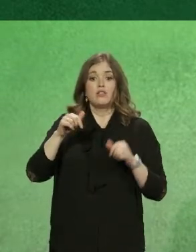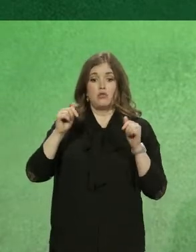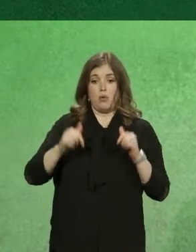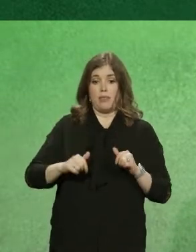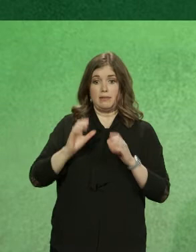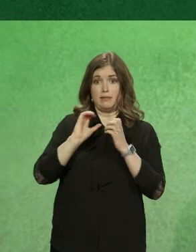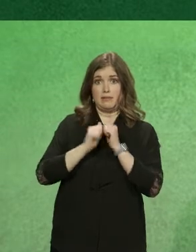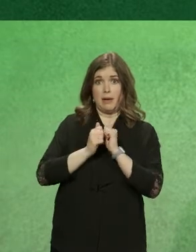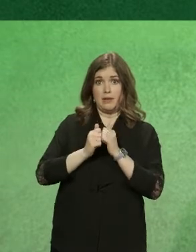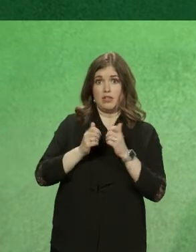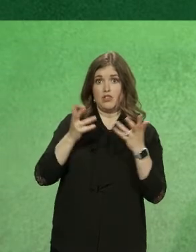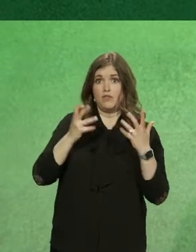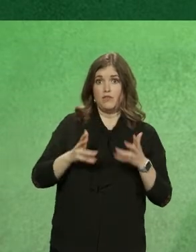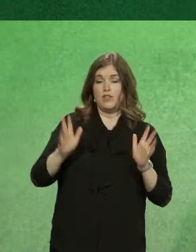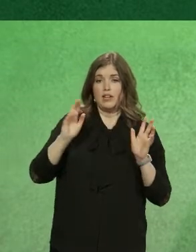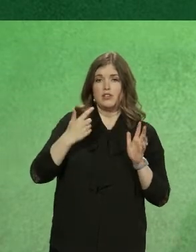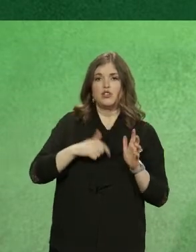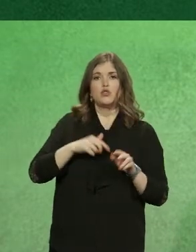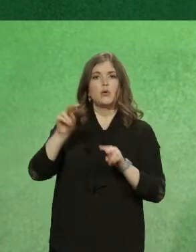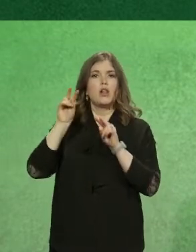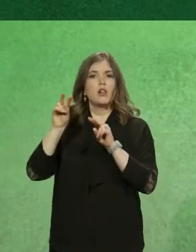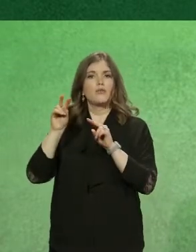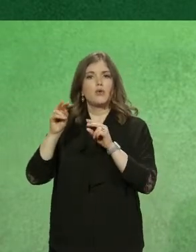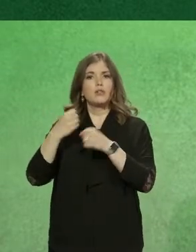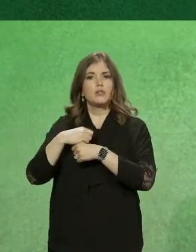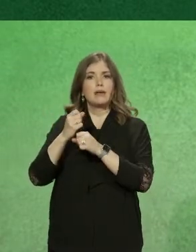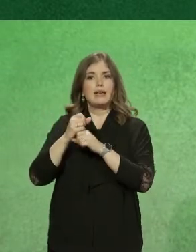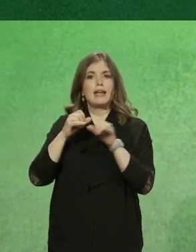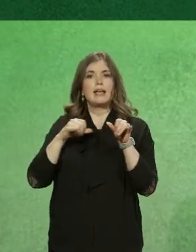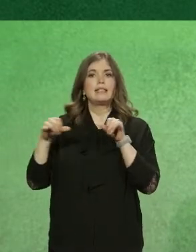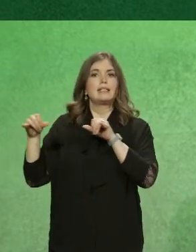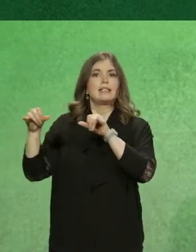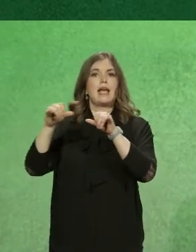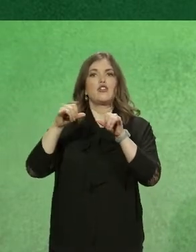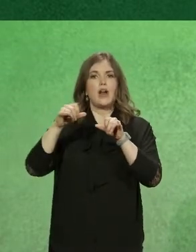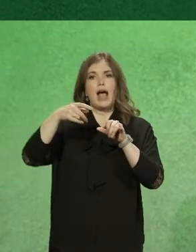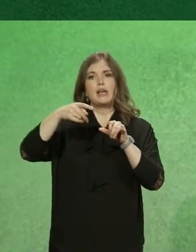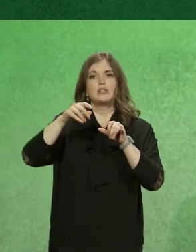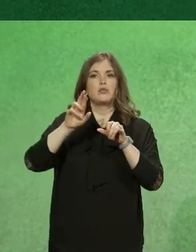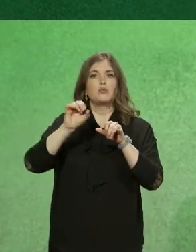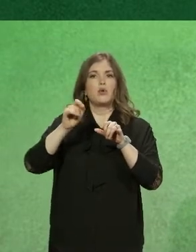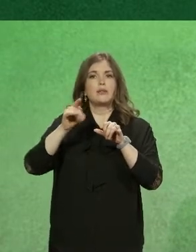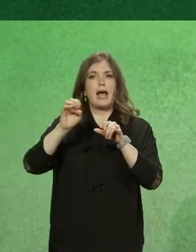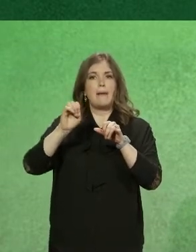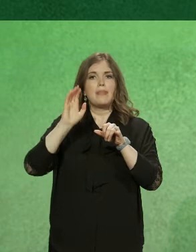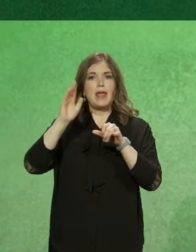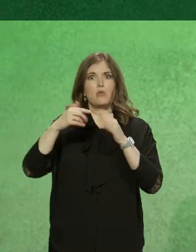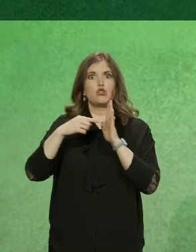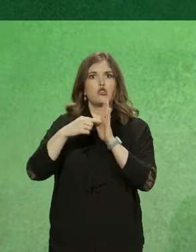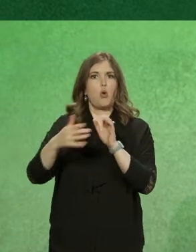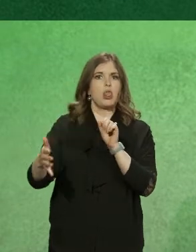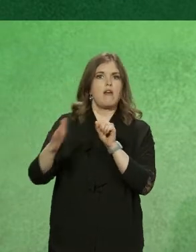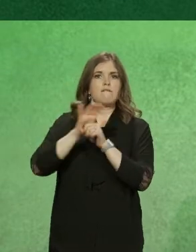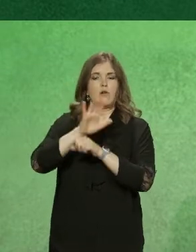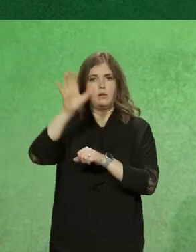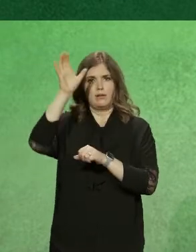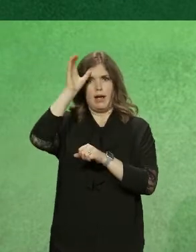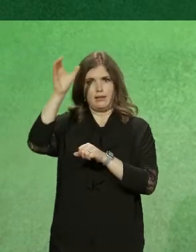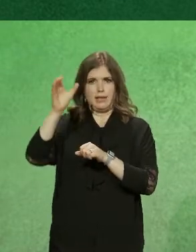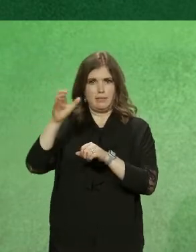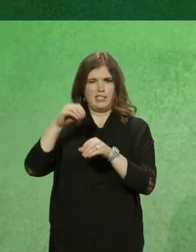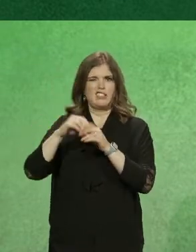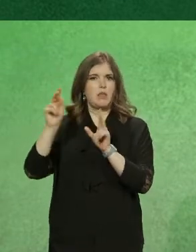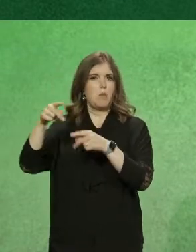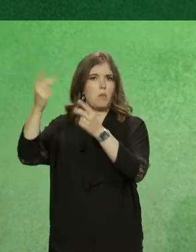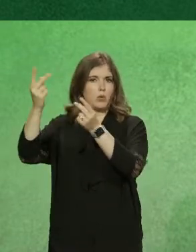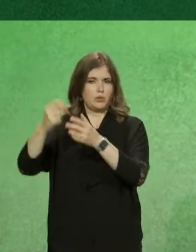we're looking forward to making a standardized prototype that will have the full concept as it is in the proposal.